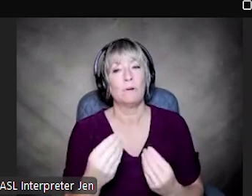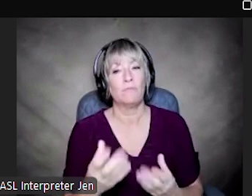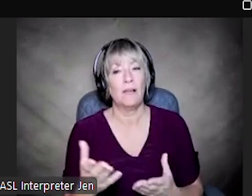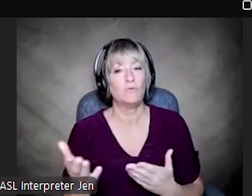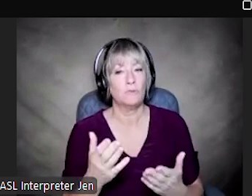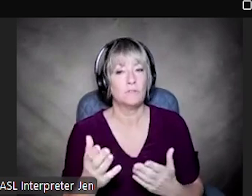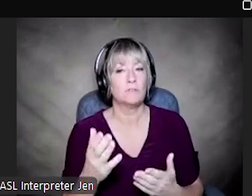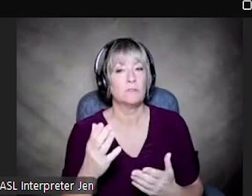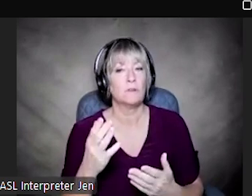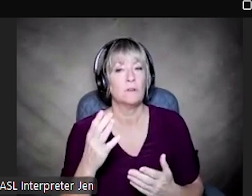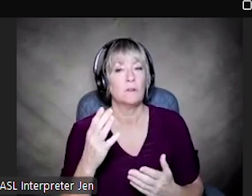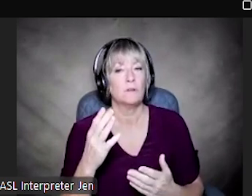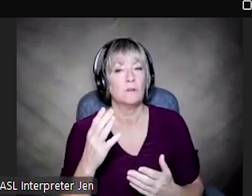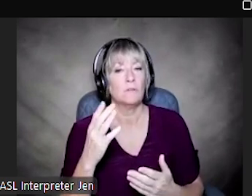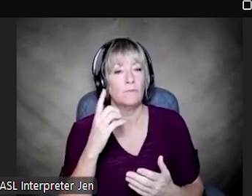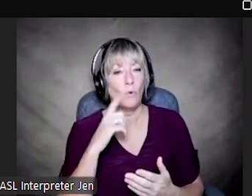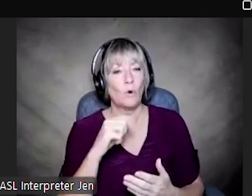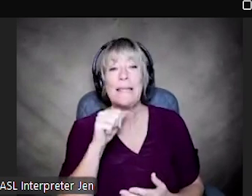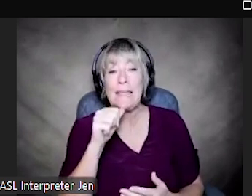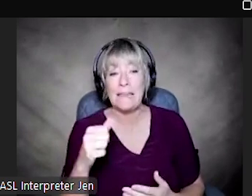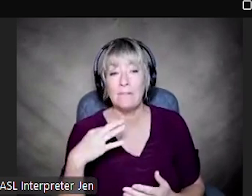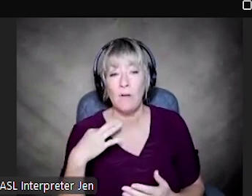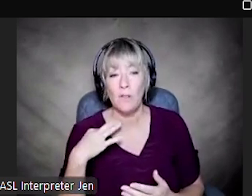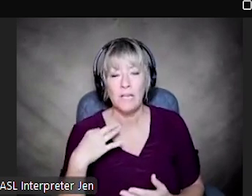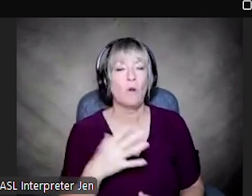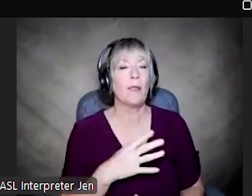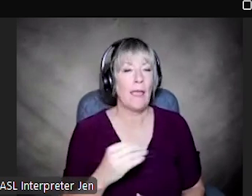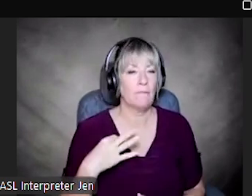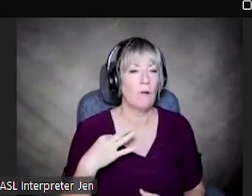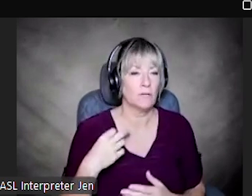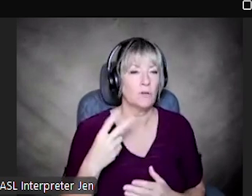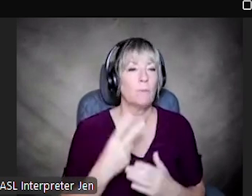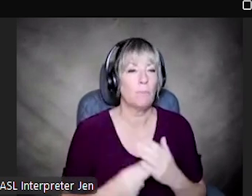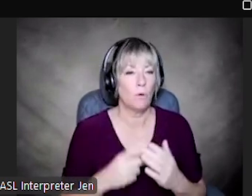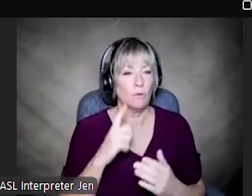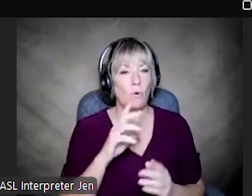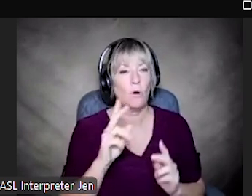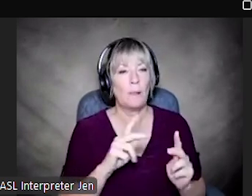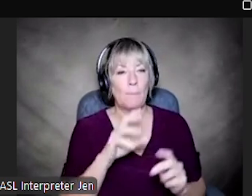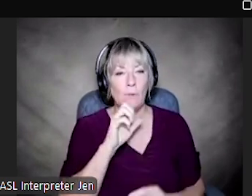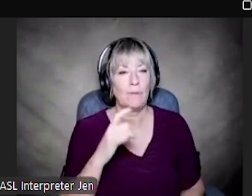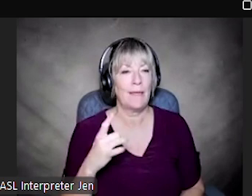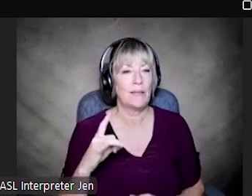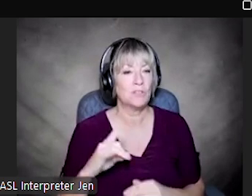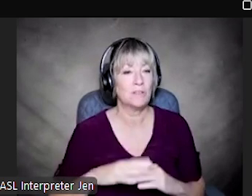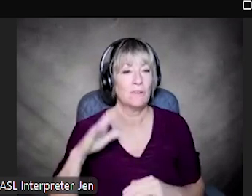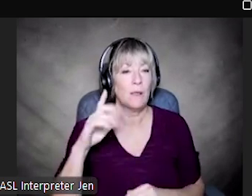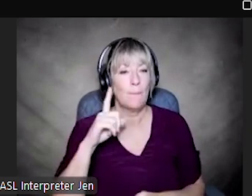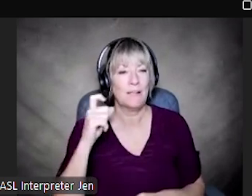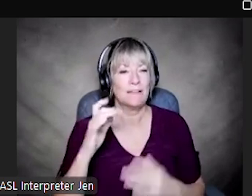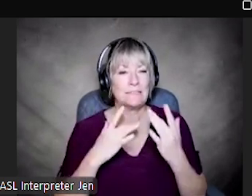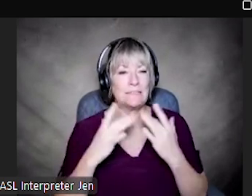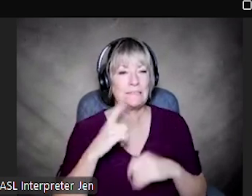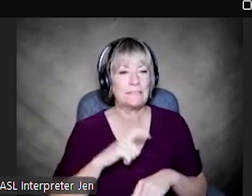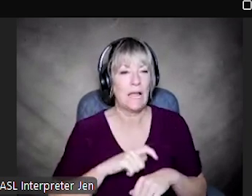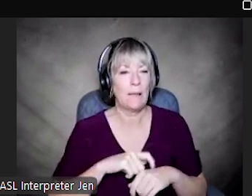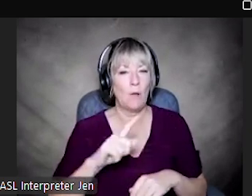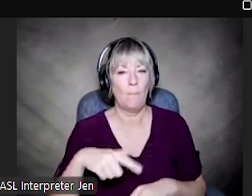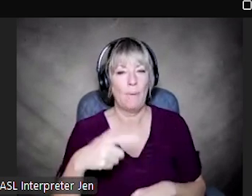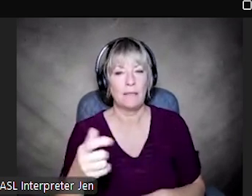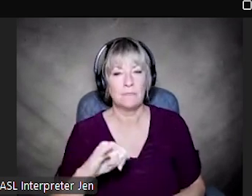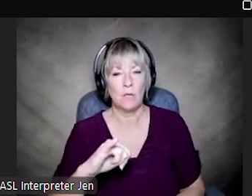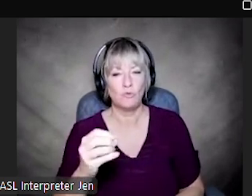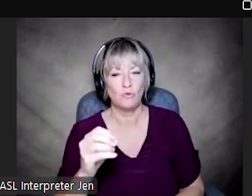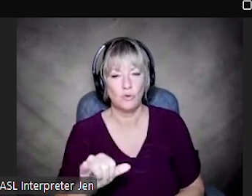services where involuntary and voluntary alike to individuals 18 years and above. And for the sake of time, I'll go ahead and pass it on, Joy, so you